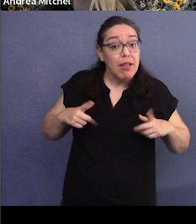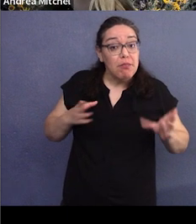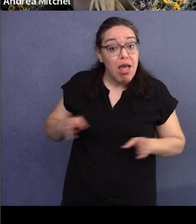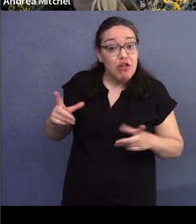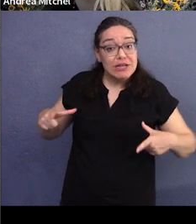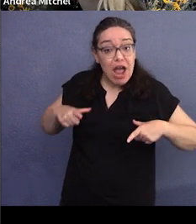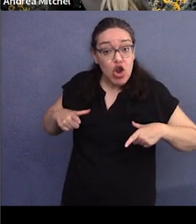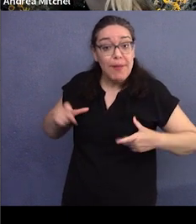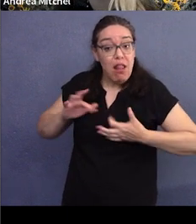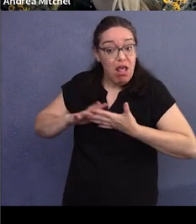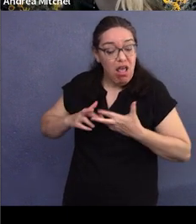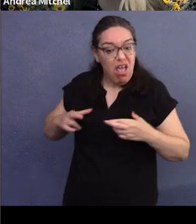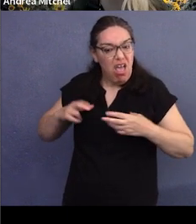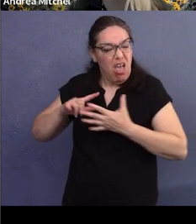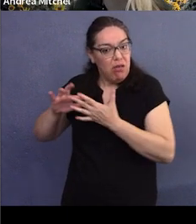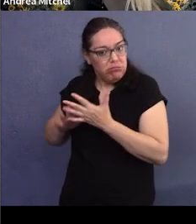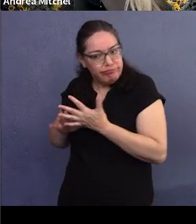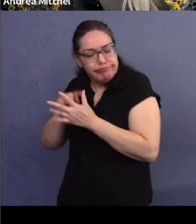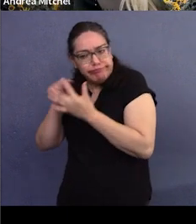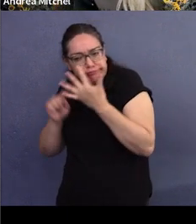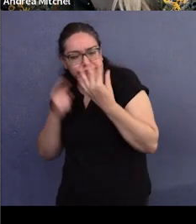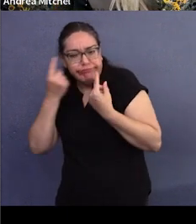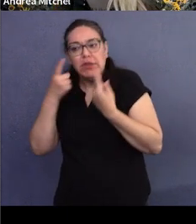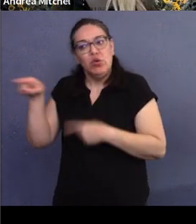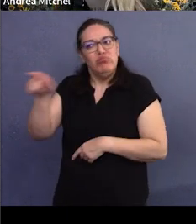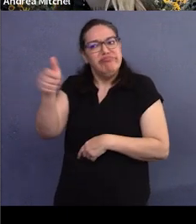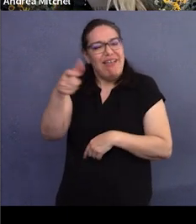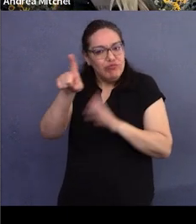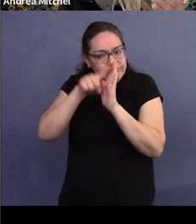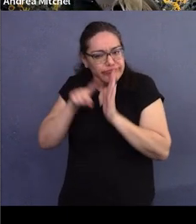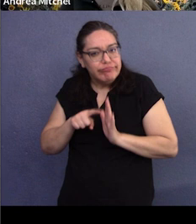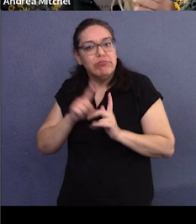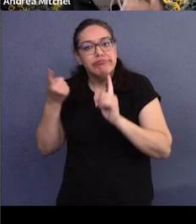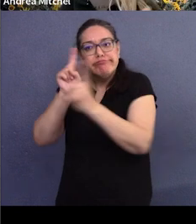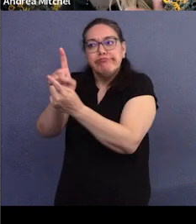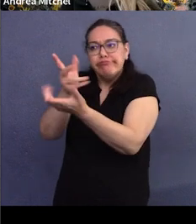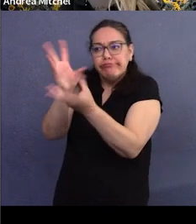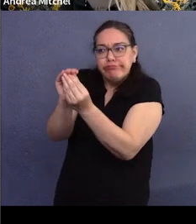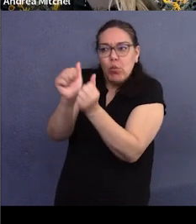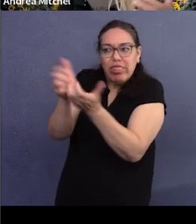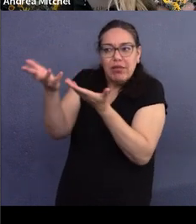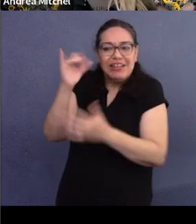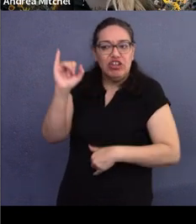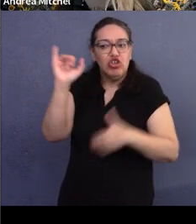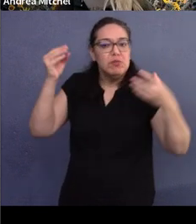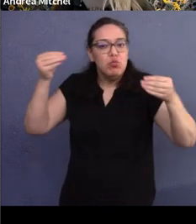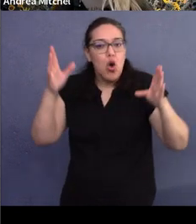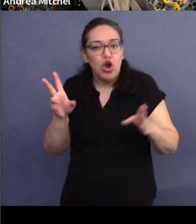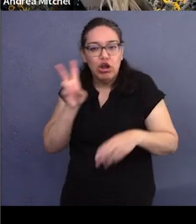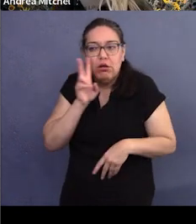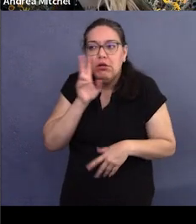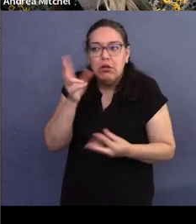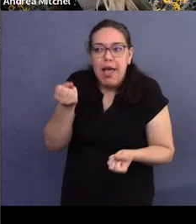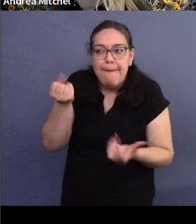So you'd probably have to do some research and go to an insurance broker or someone that sells insurance to find out